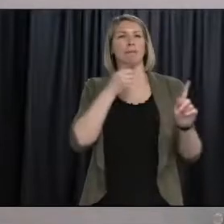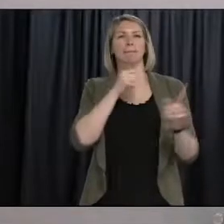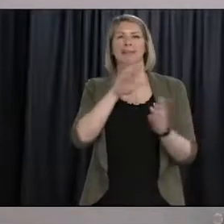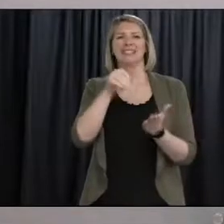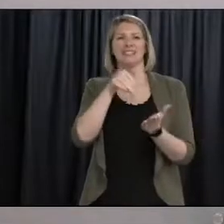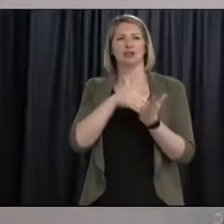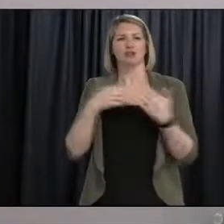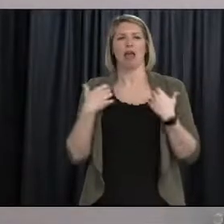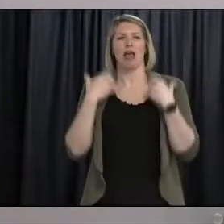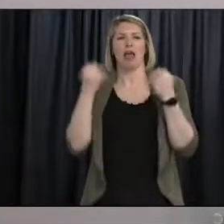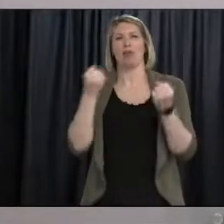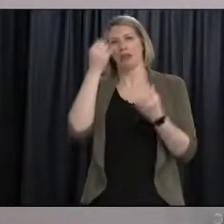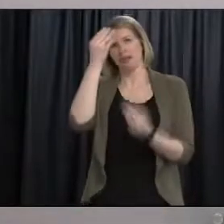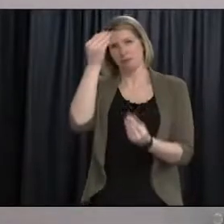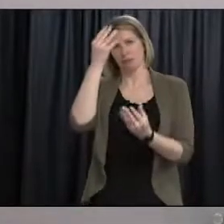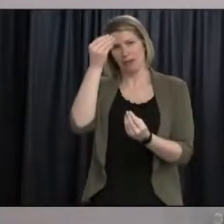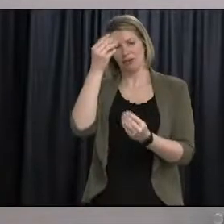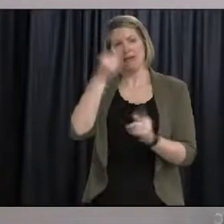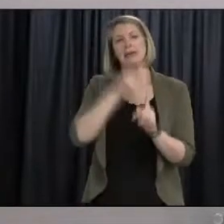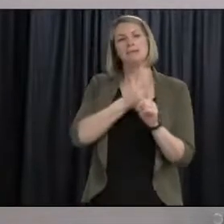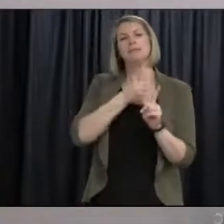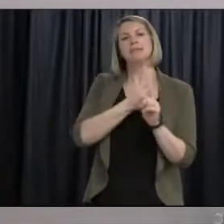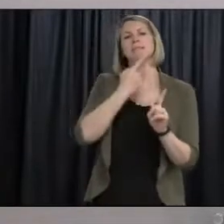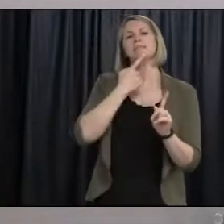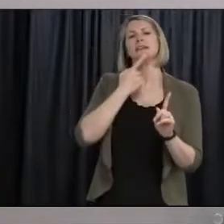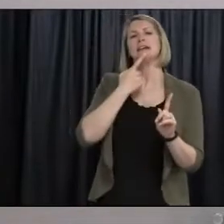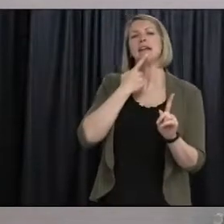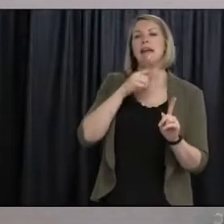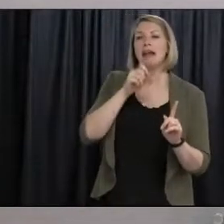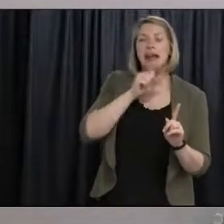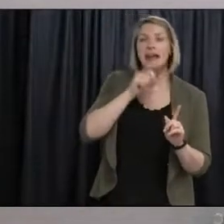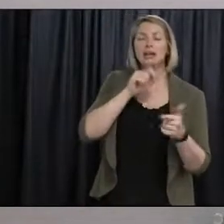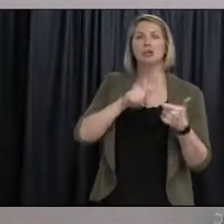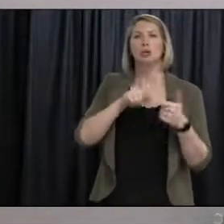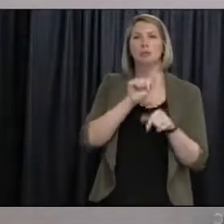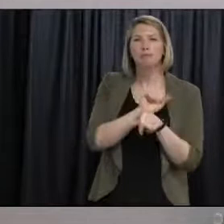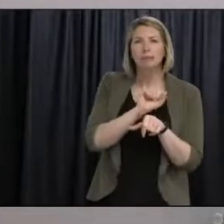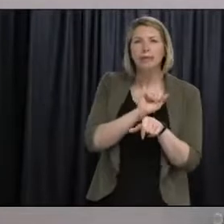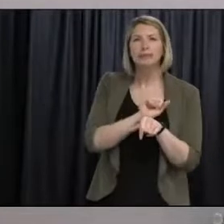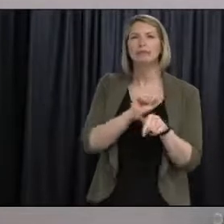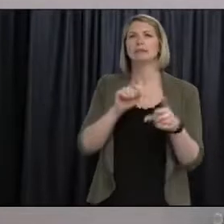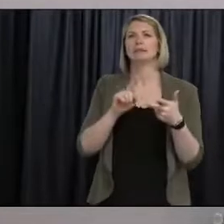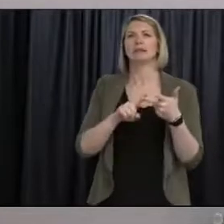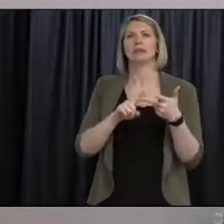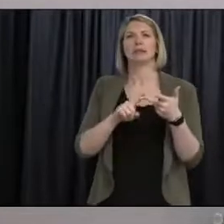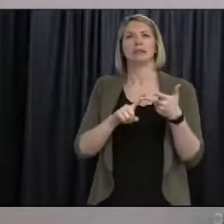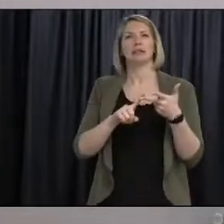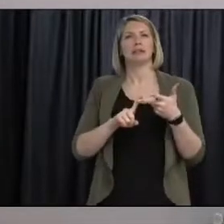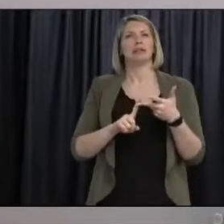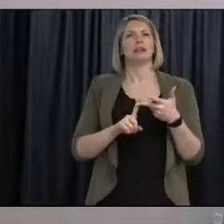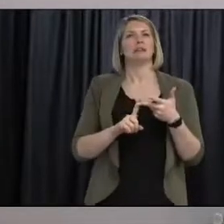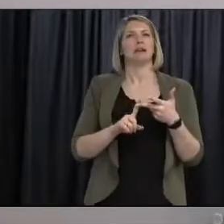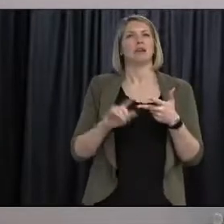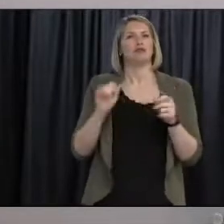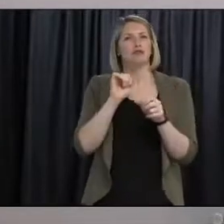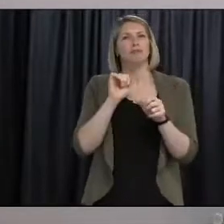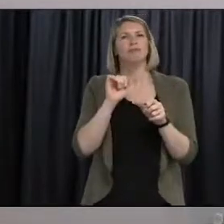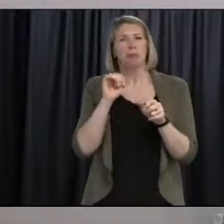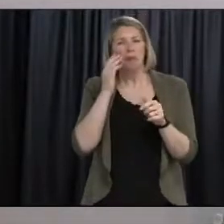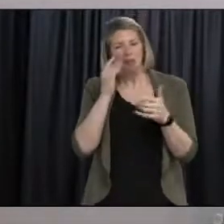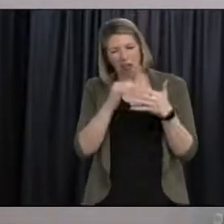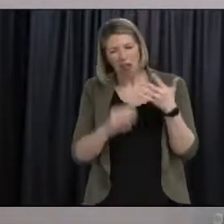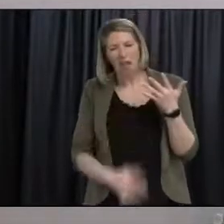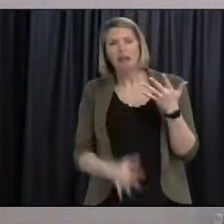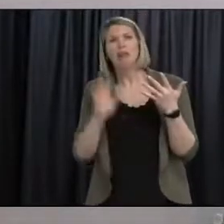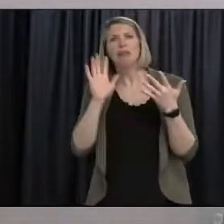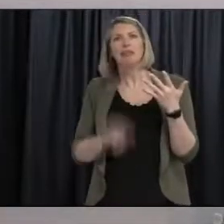with the priority group preferences based on age, range, occupation, etc., has created some complexities and challenges beyond